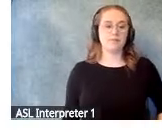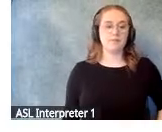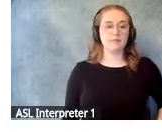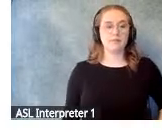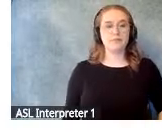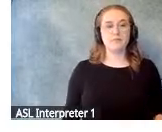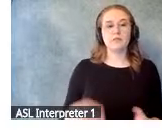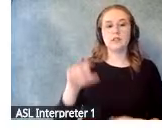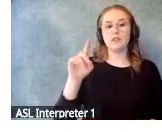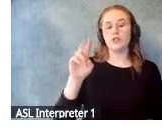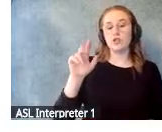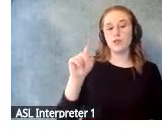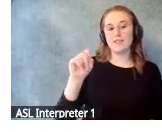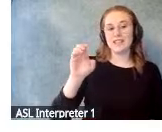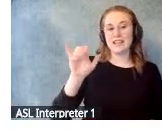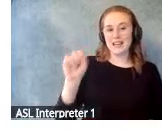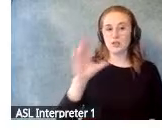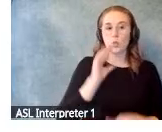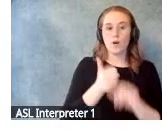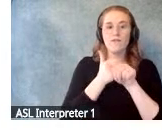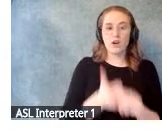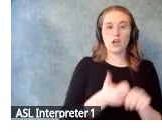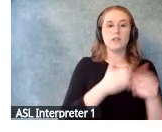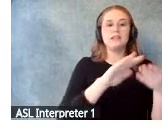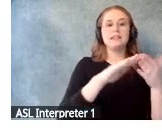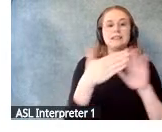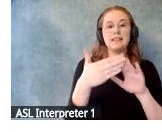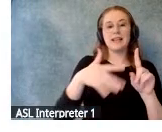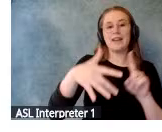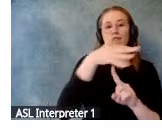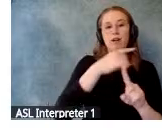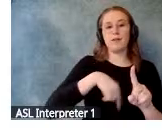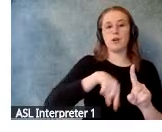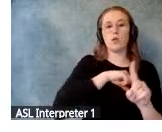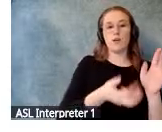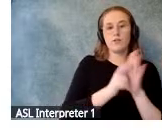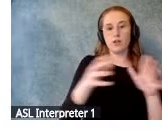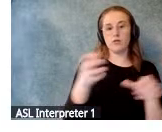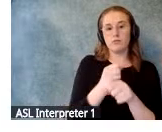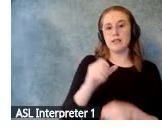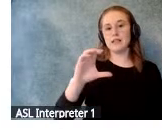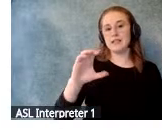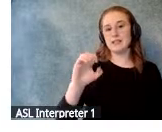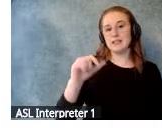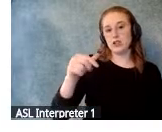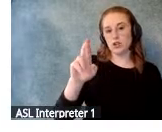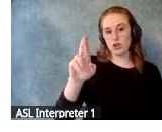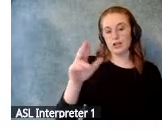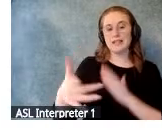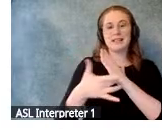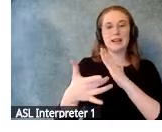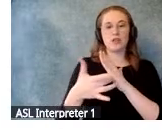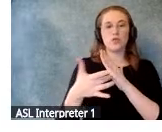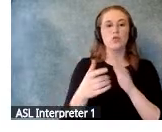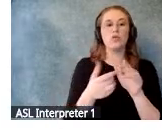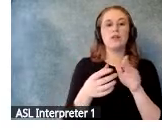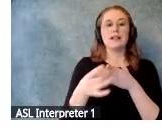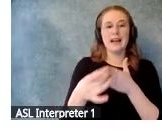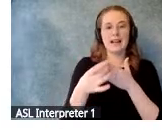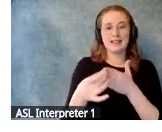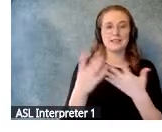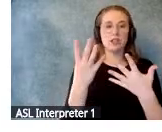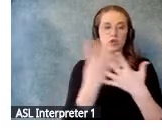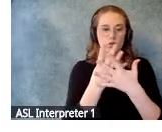The draft EIS will follow the City Environmental Quality Review, or CEQR, technical manual guidance and screening